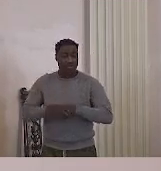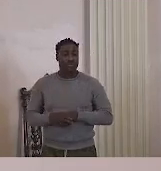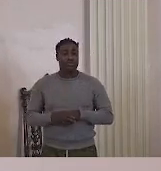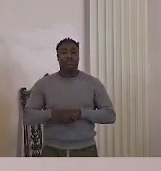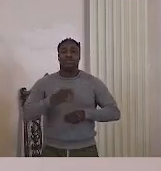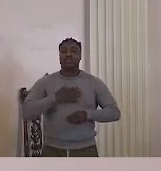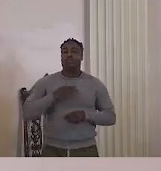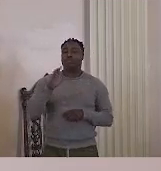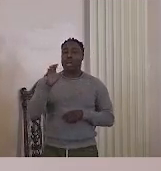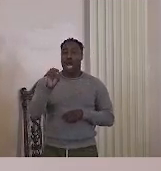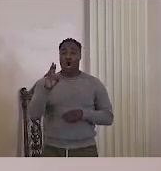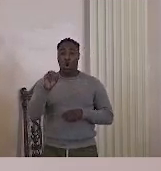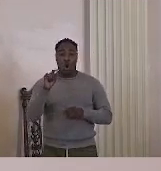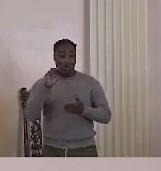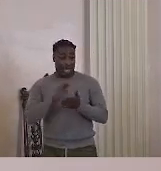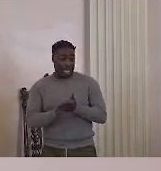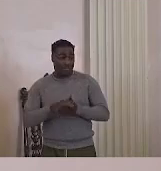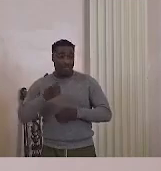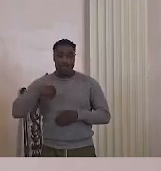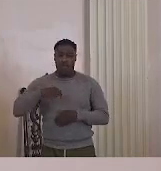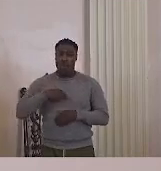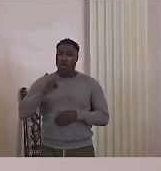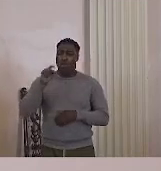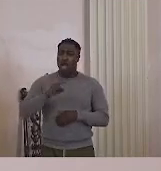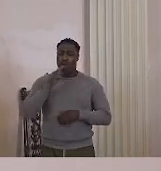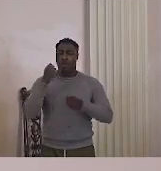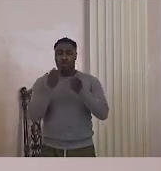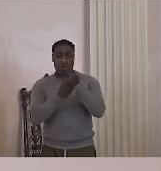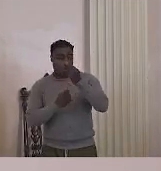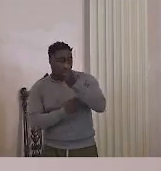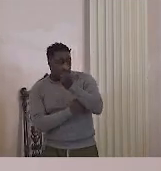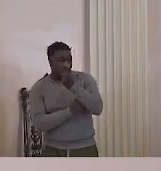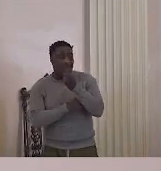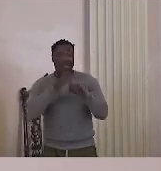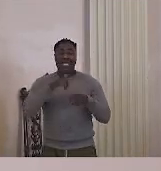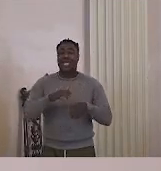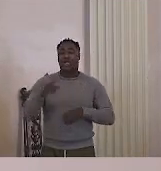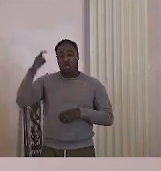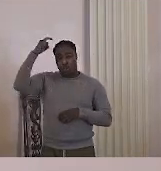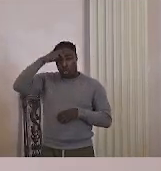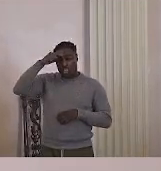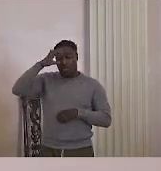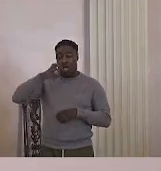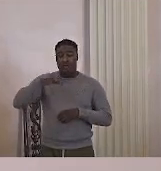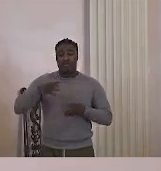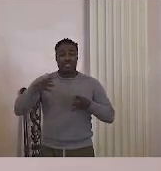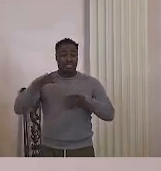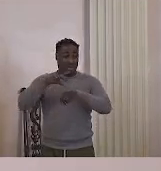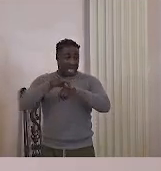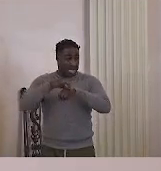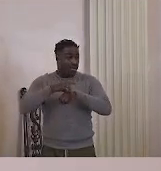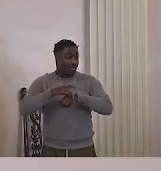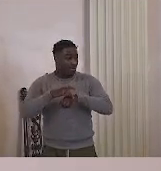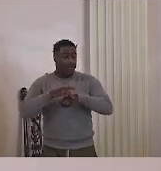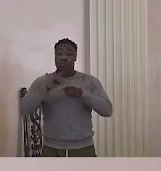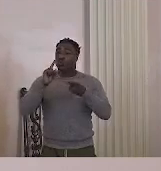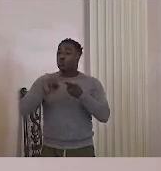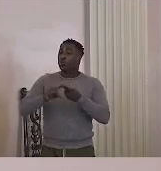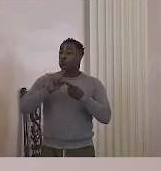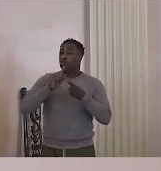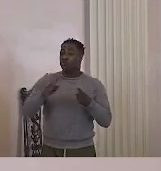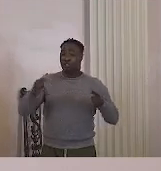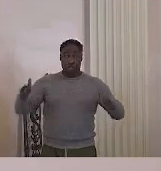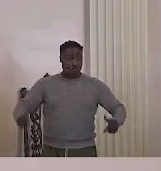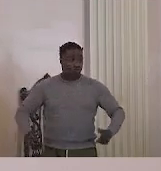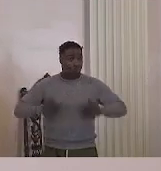My core belief is this: we must be rooted in the wisdom of this planet in order to